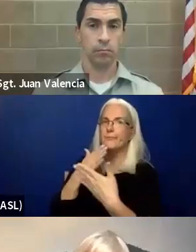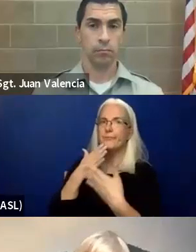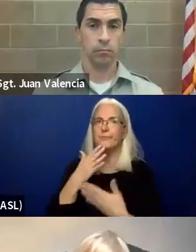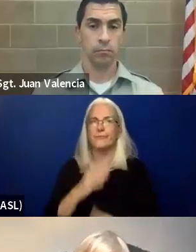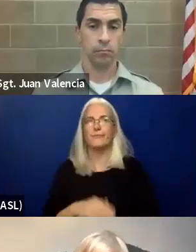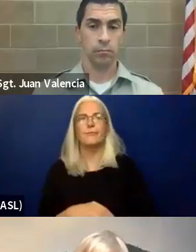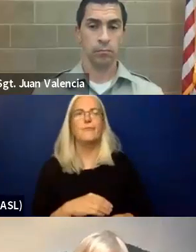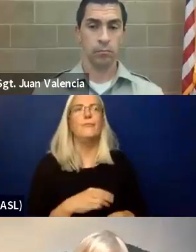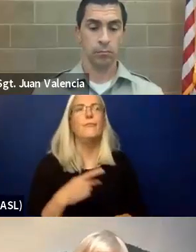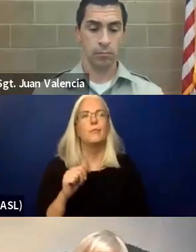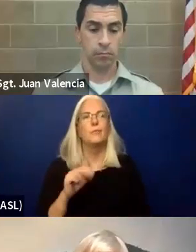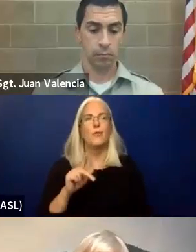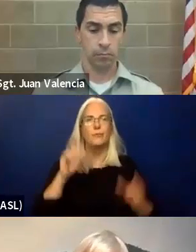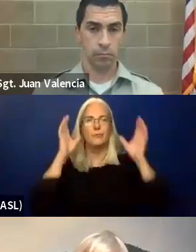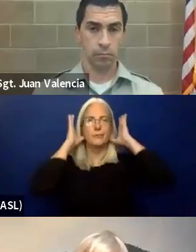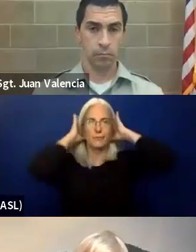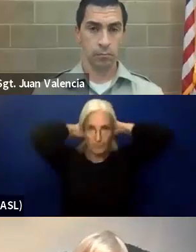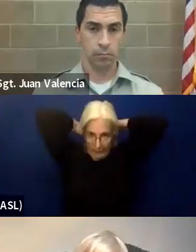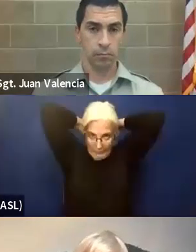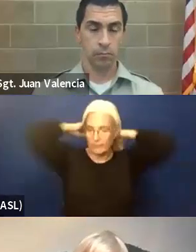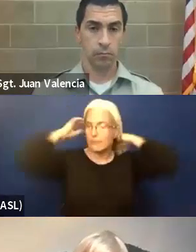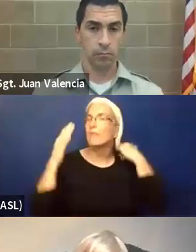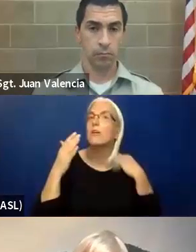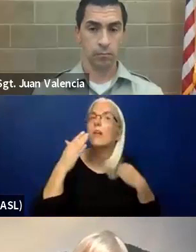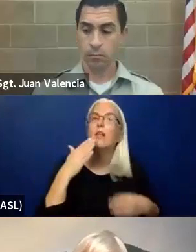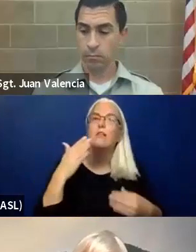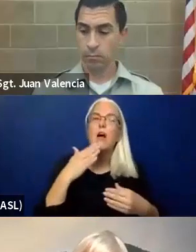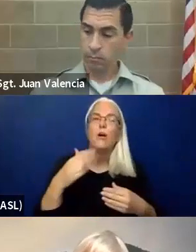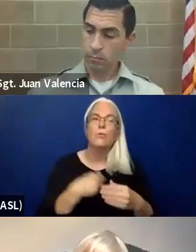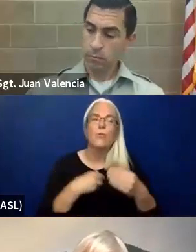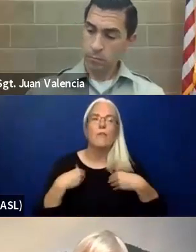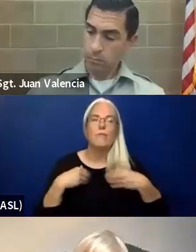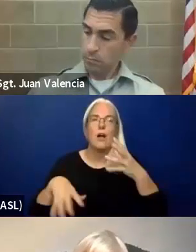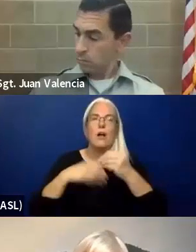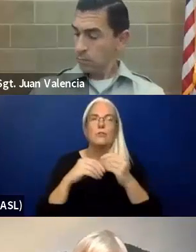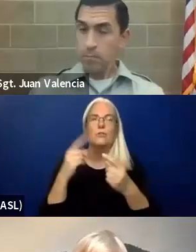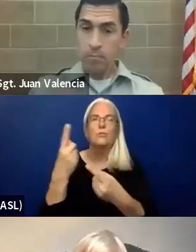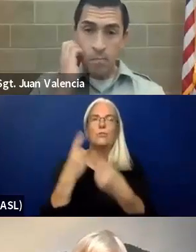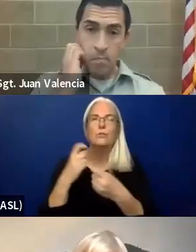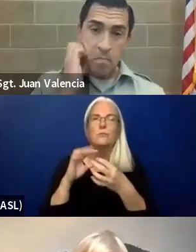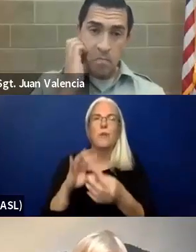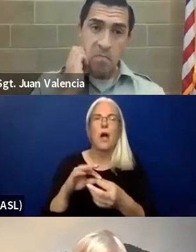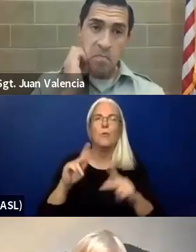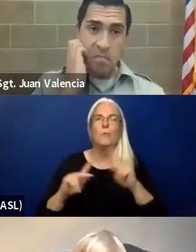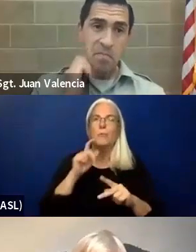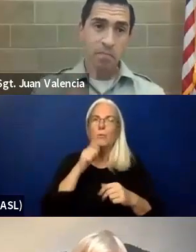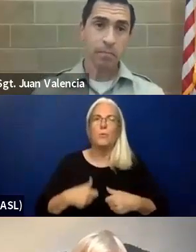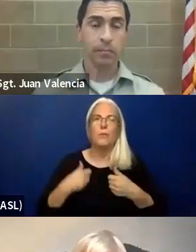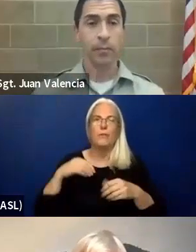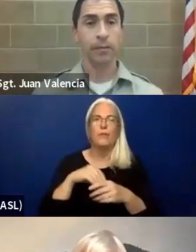All right, thank you. We have a couple of questions from some of our residents in Oakmont. Carly